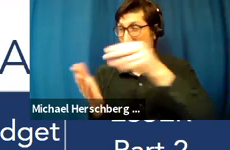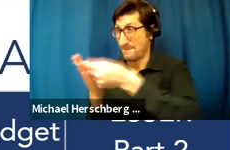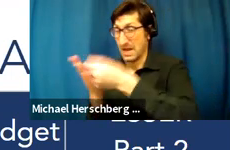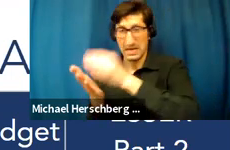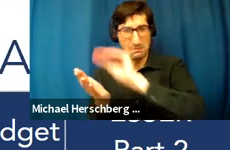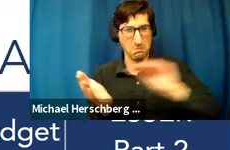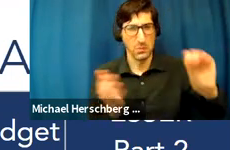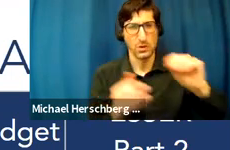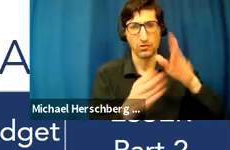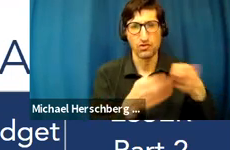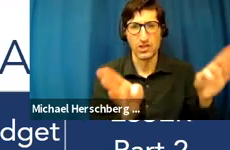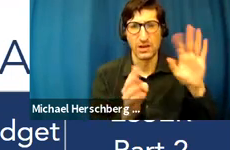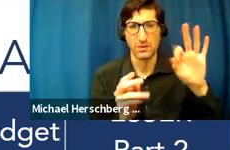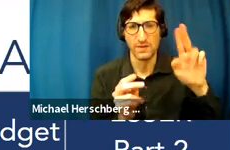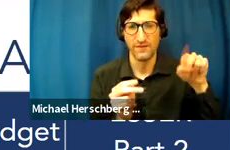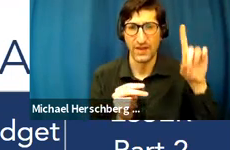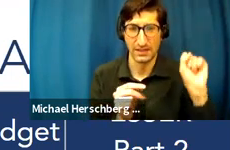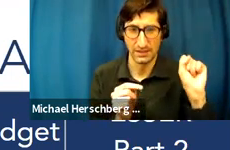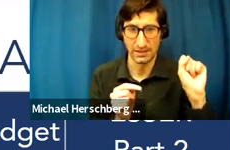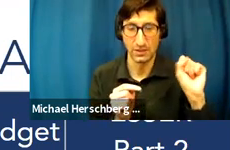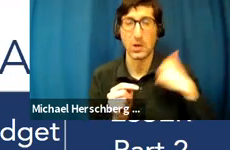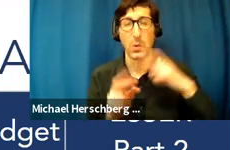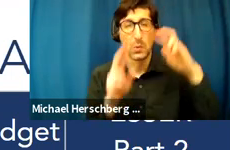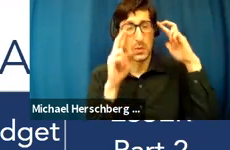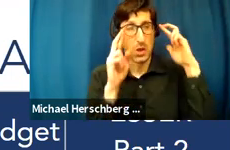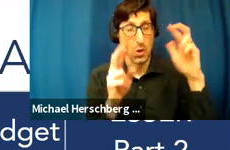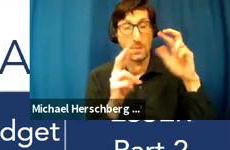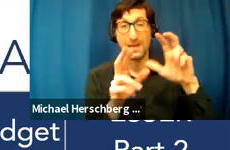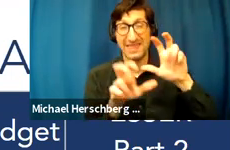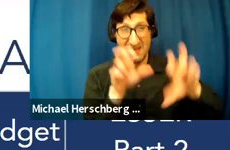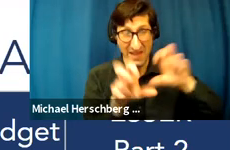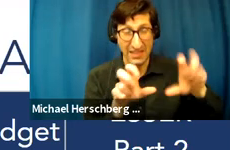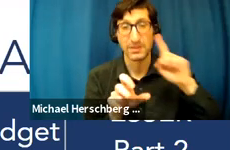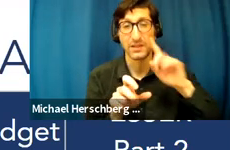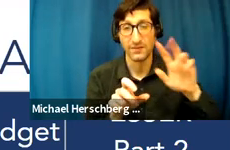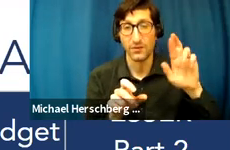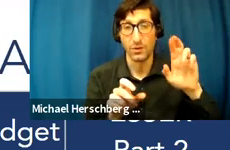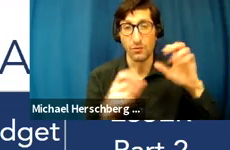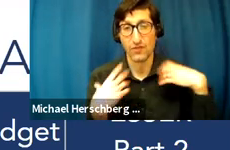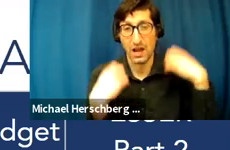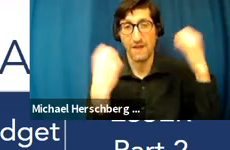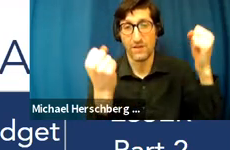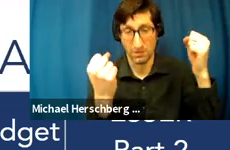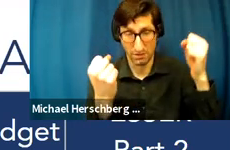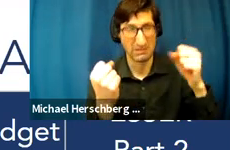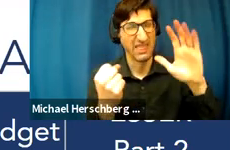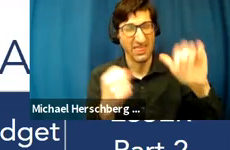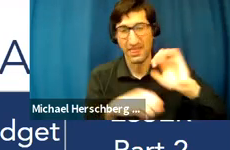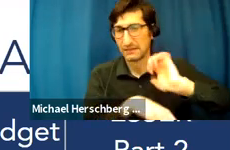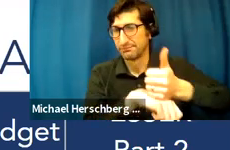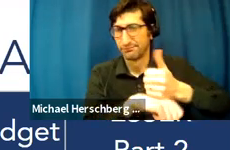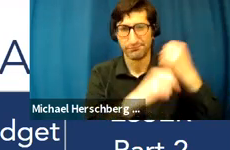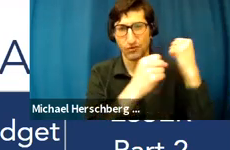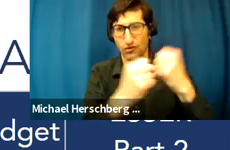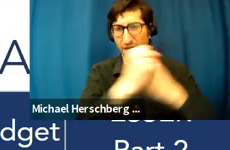allocation. We are hopeful that the investments that we are putting forth in the category of Recover are laying a strong foundation for